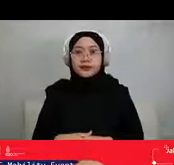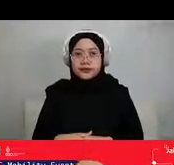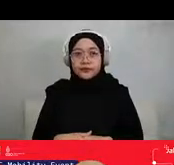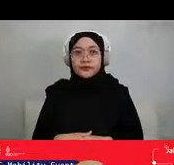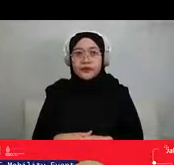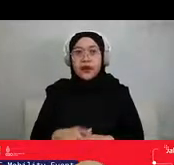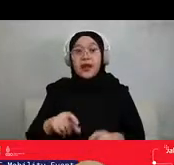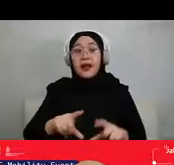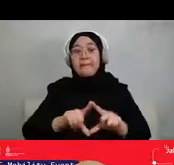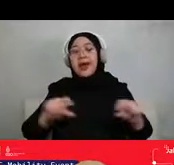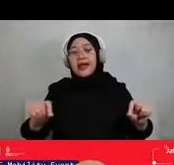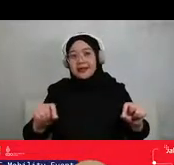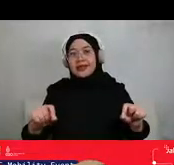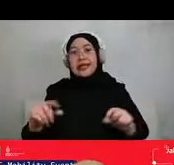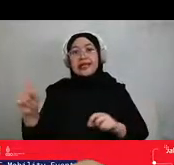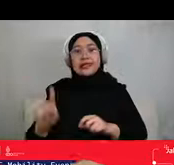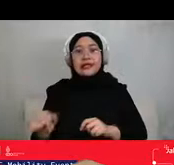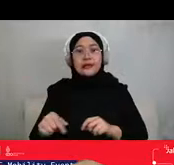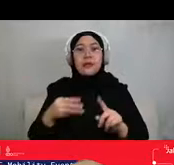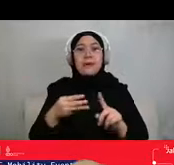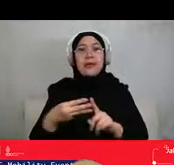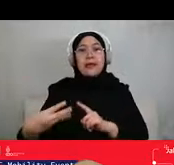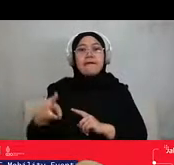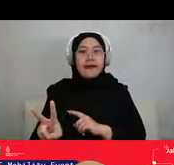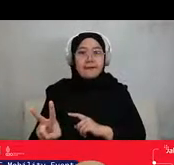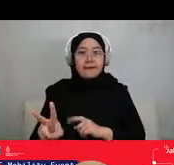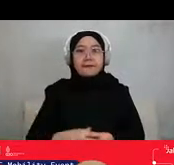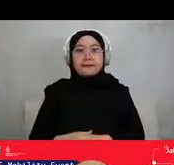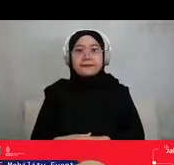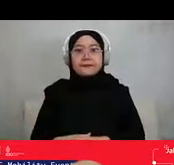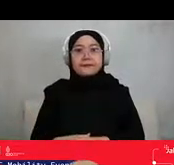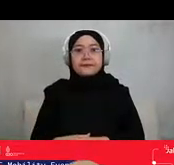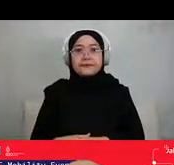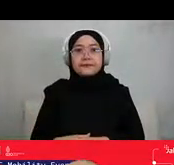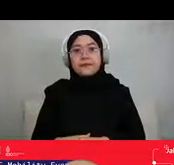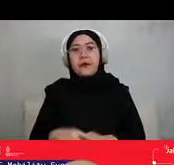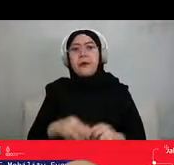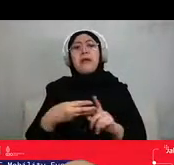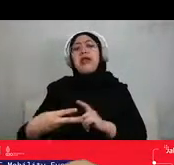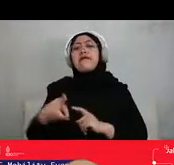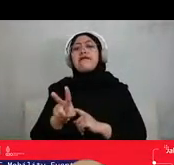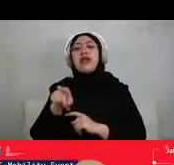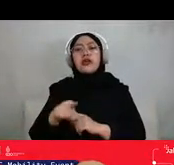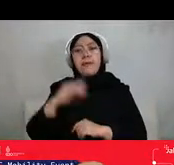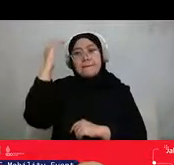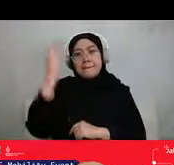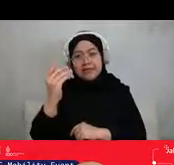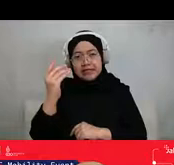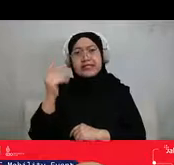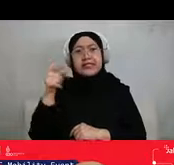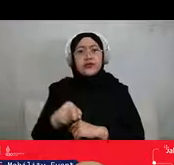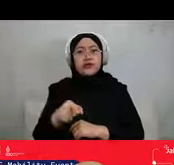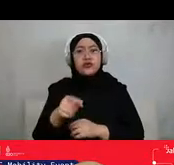call it, which are completely electric in the sense there is no IC engine on board. There